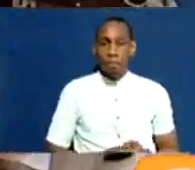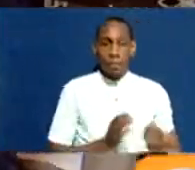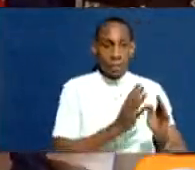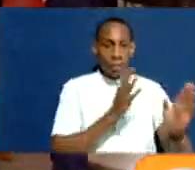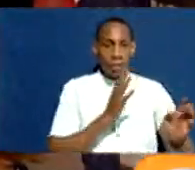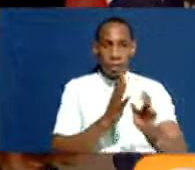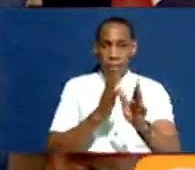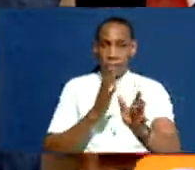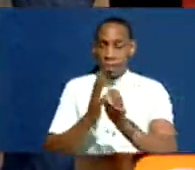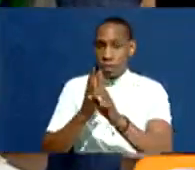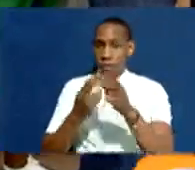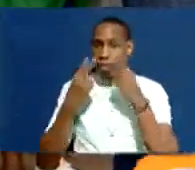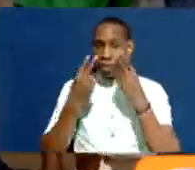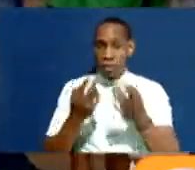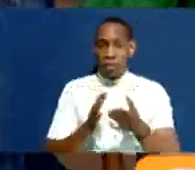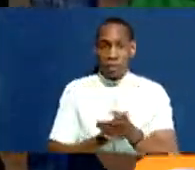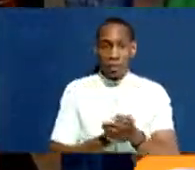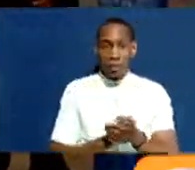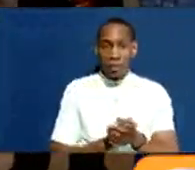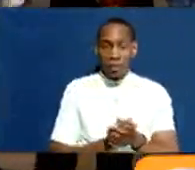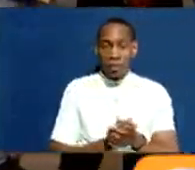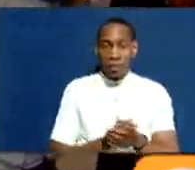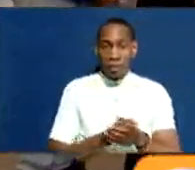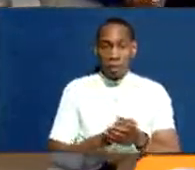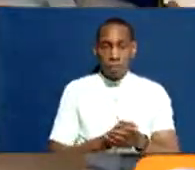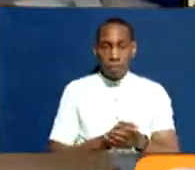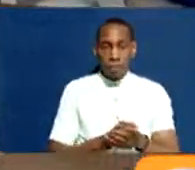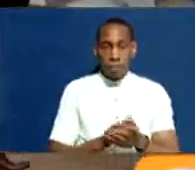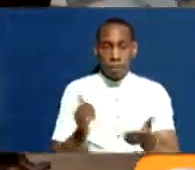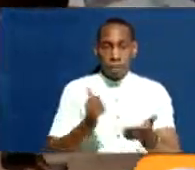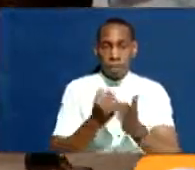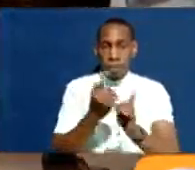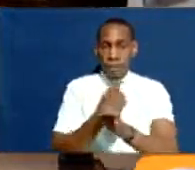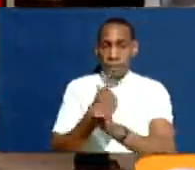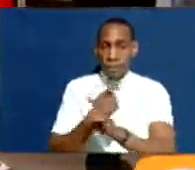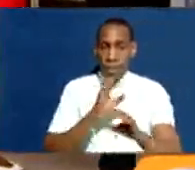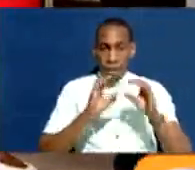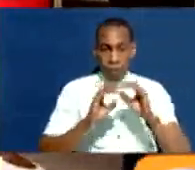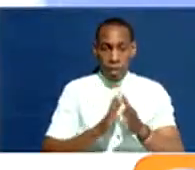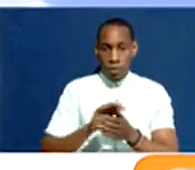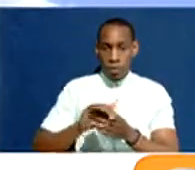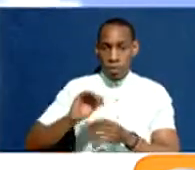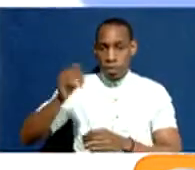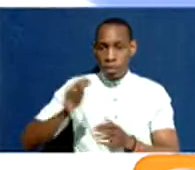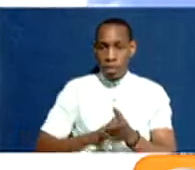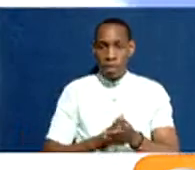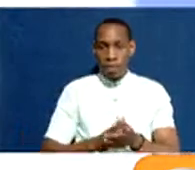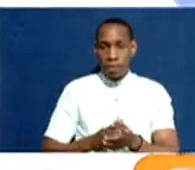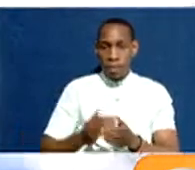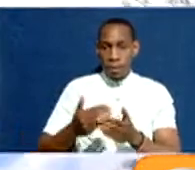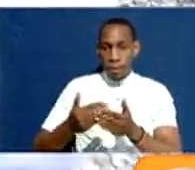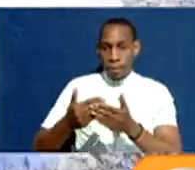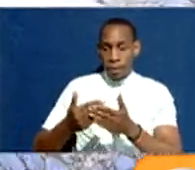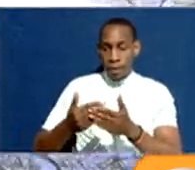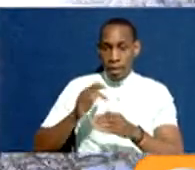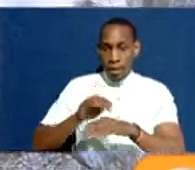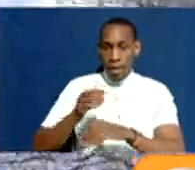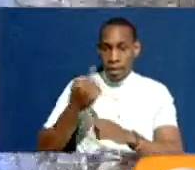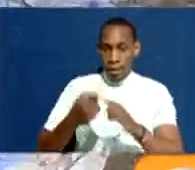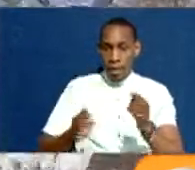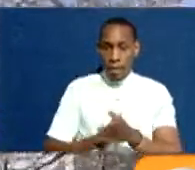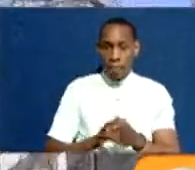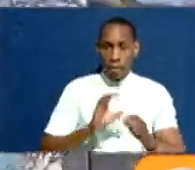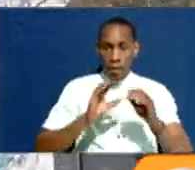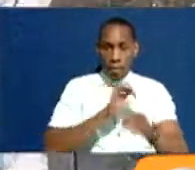queues were visible at outlets run by telcos within the city. Early in the year, the Communications Authority directed the